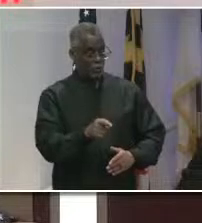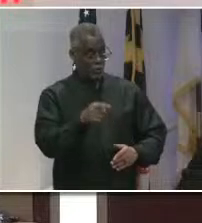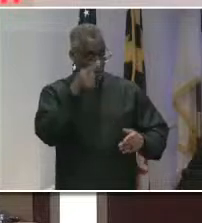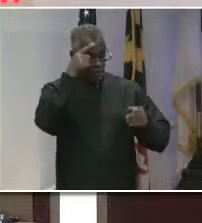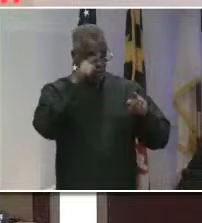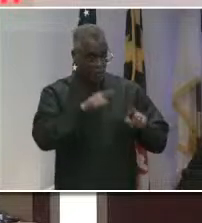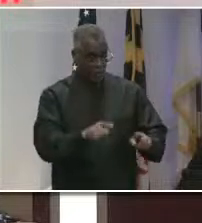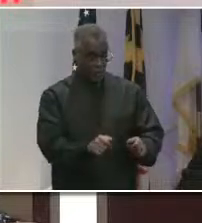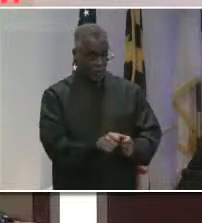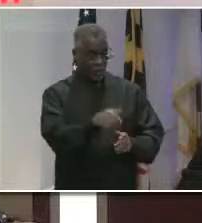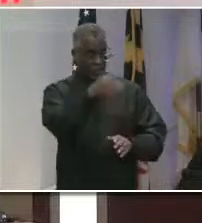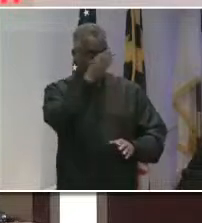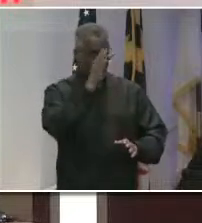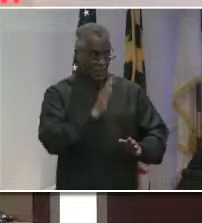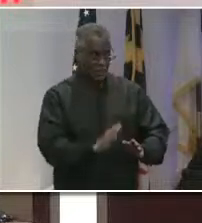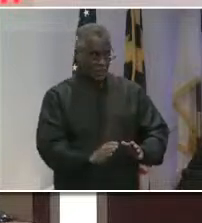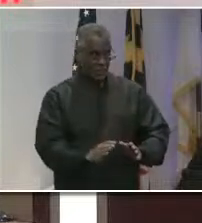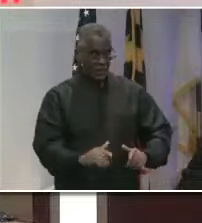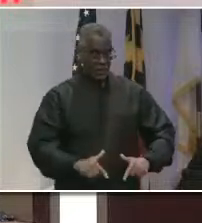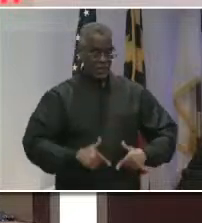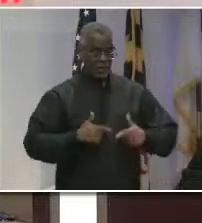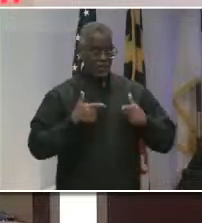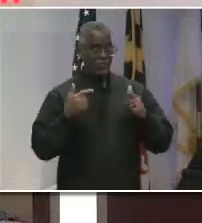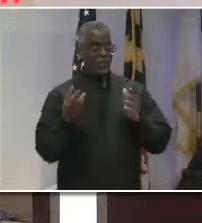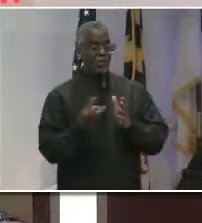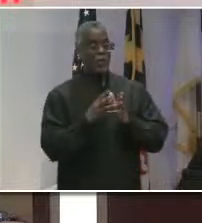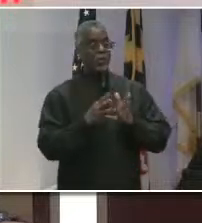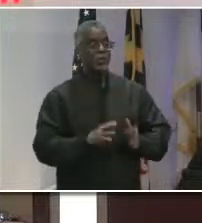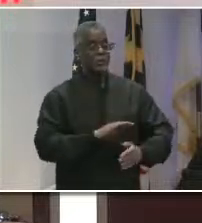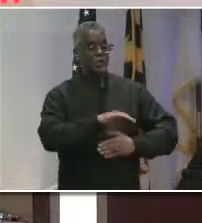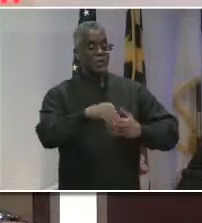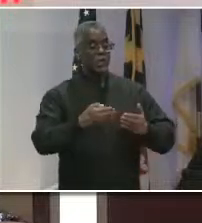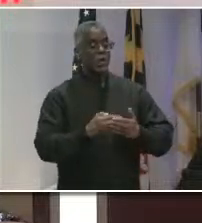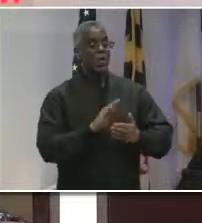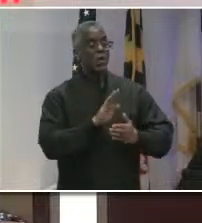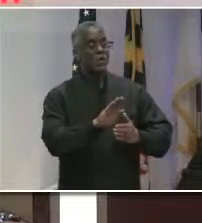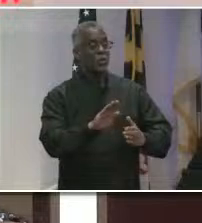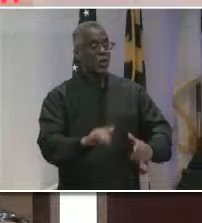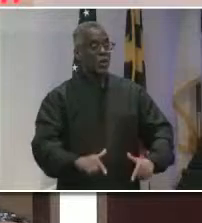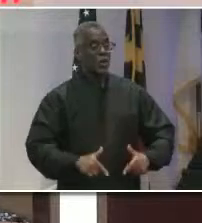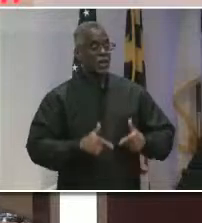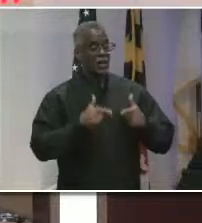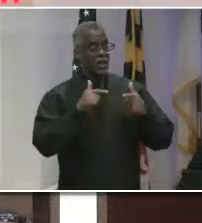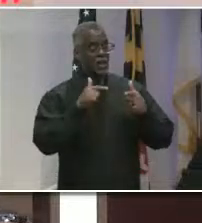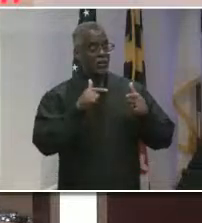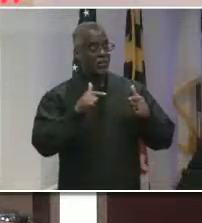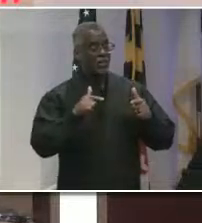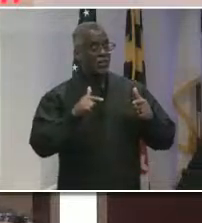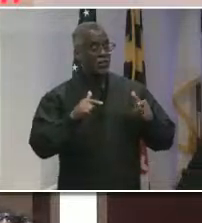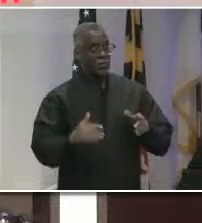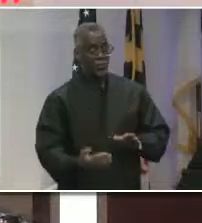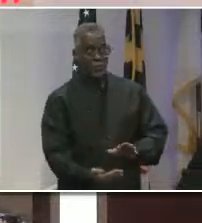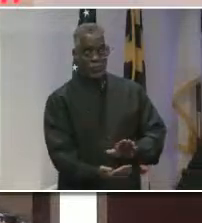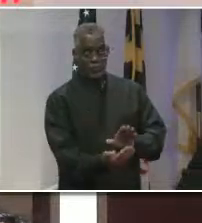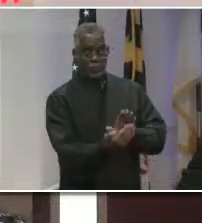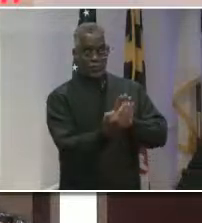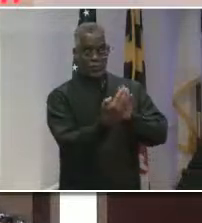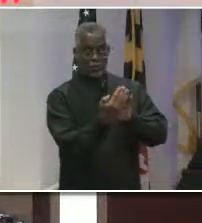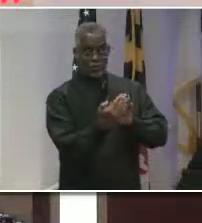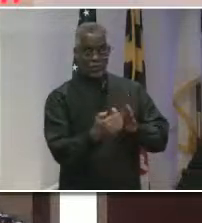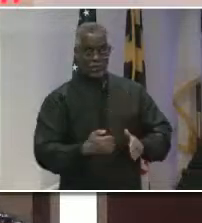God to be a witness all of your life of what God can be to this young